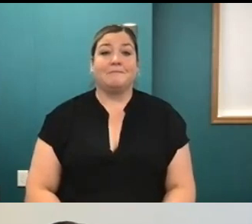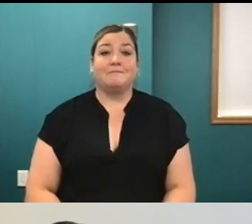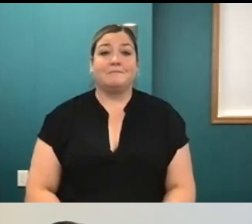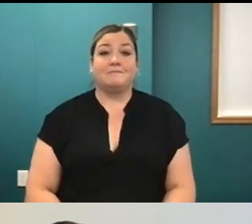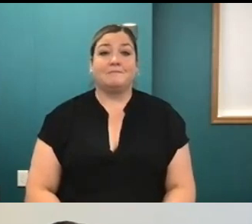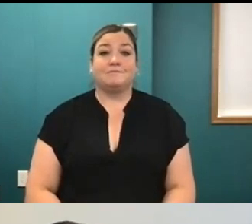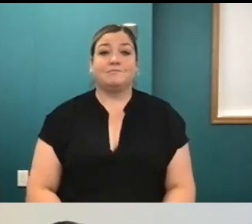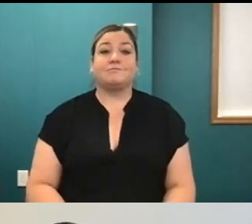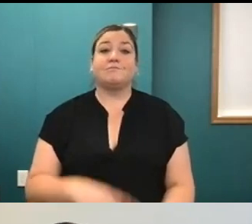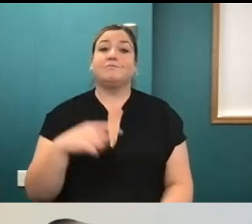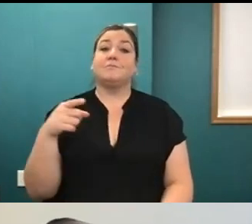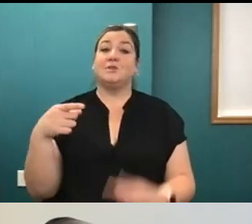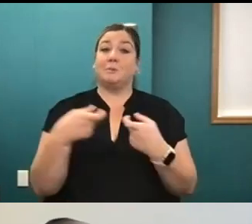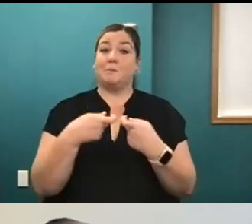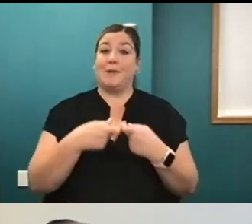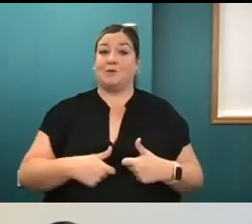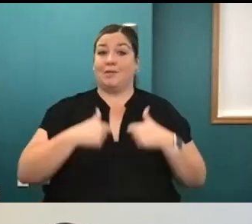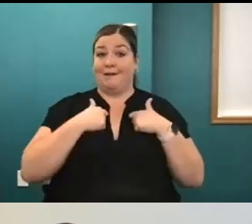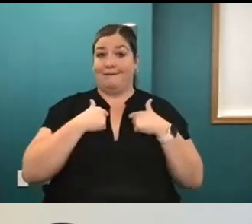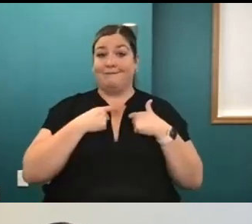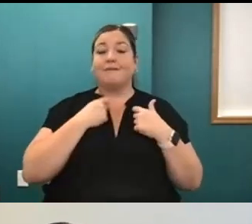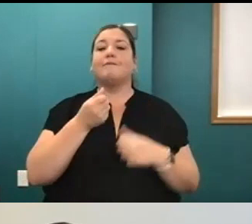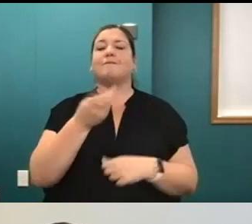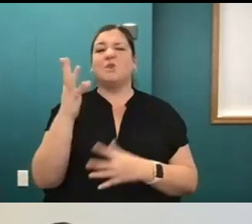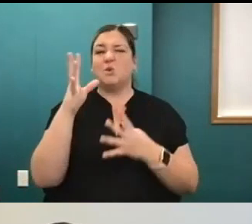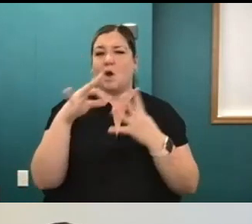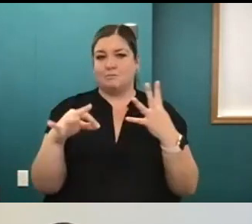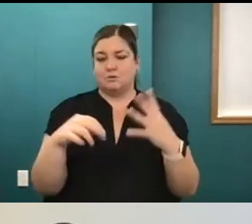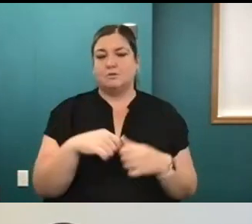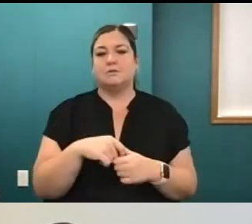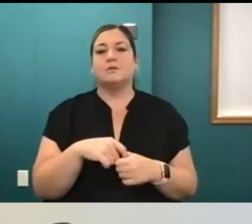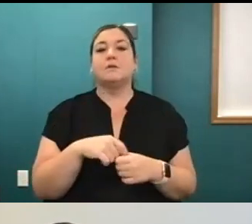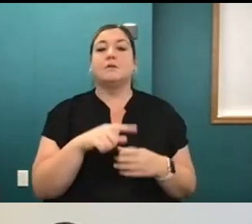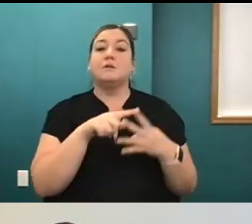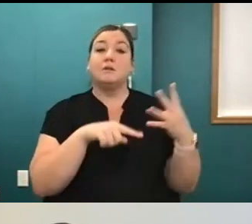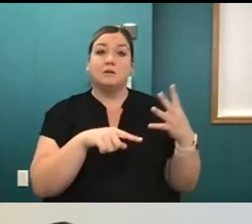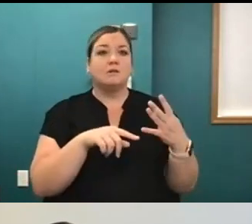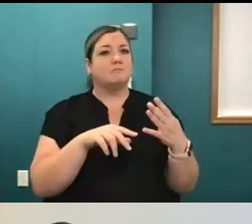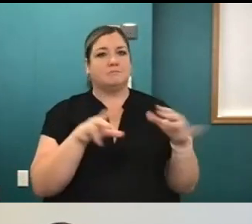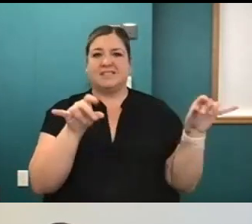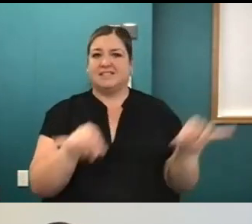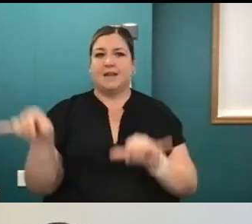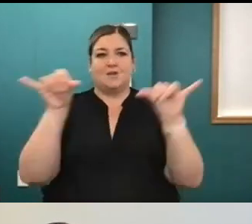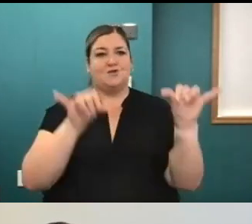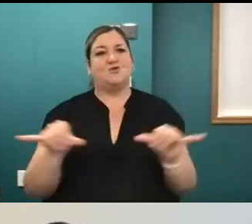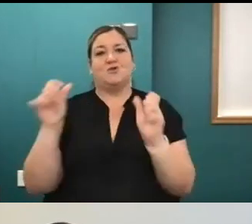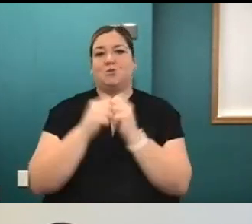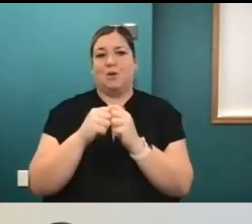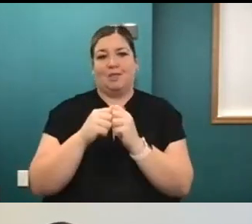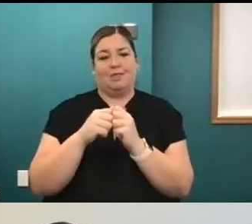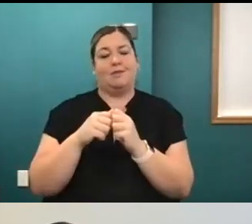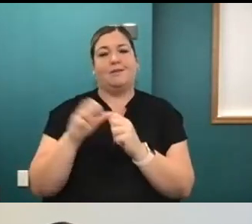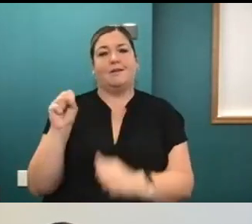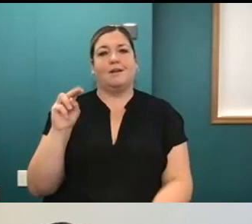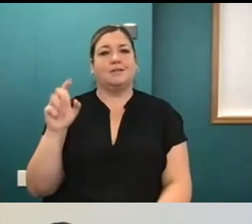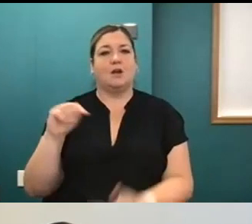So with regards to battery life, you do have a couple options, and both of these options do come standard with the Sonnet 2. So you're going to